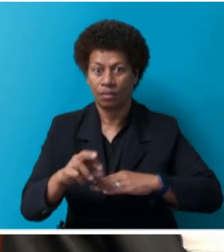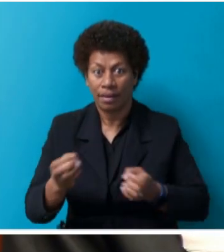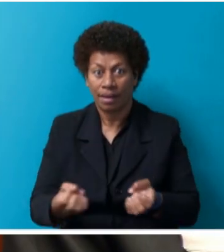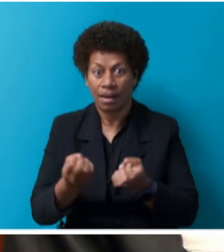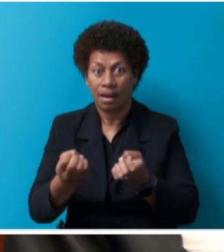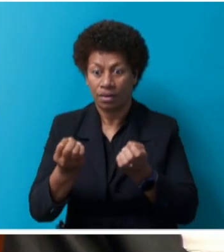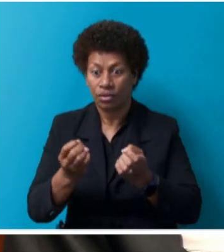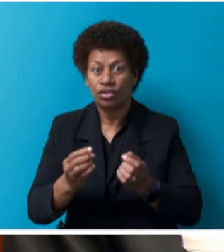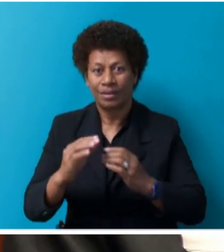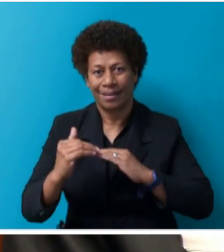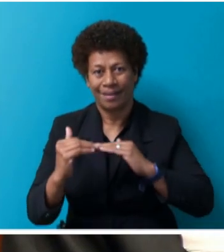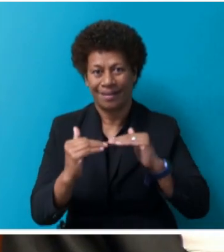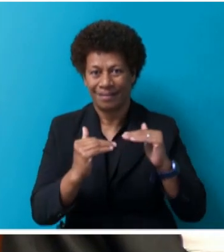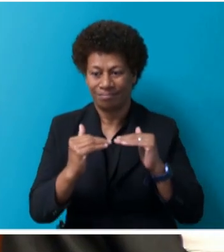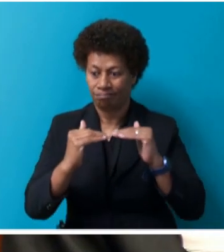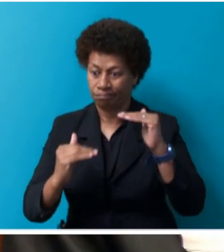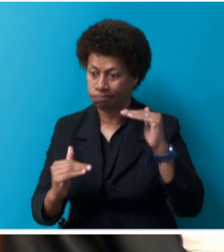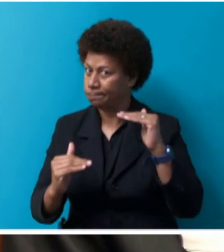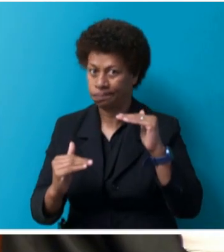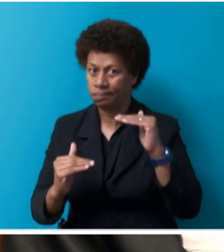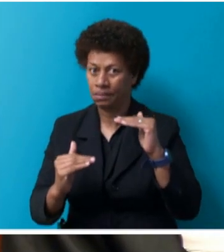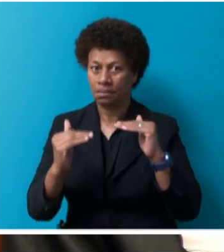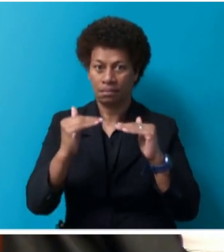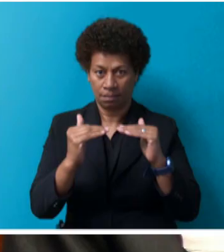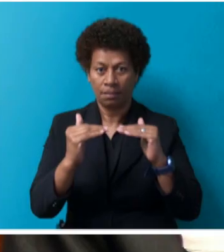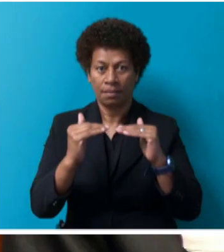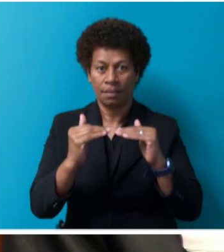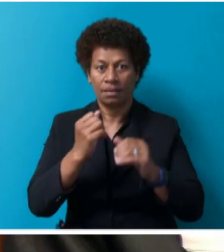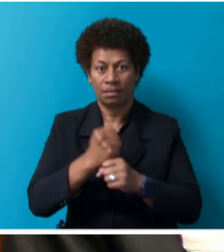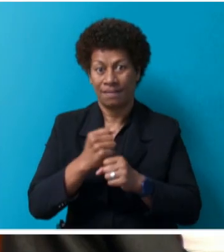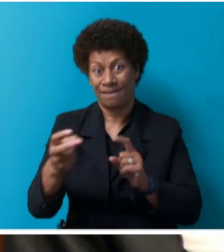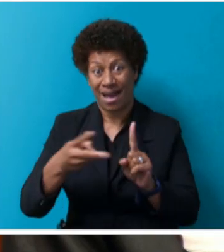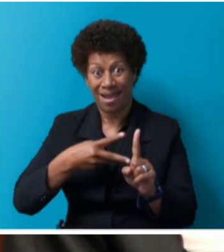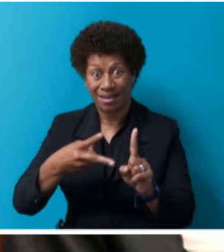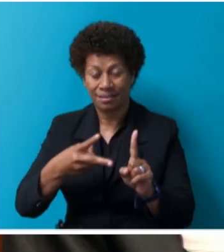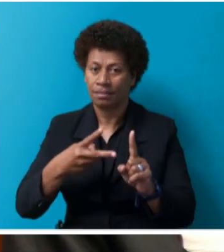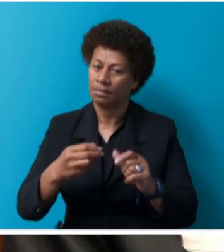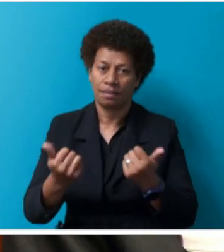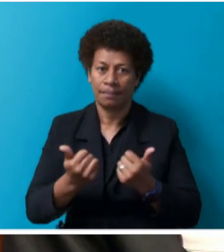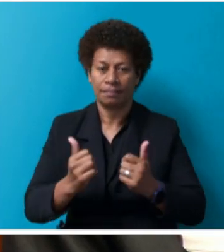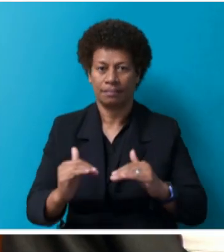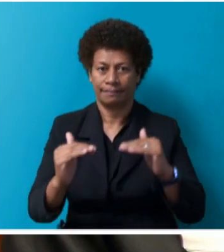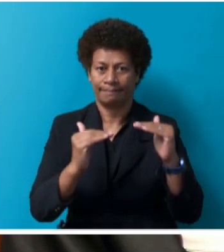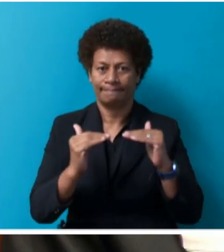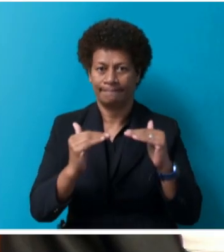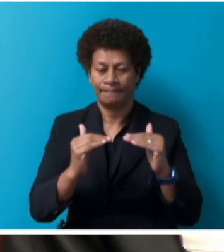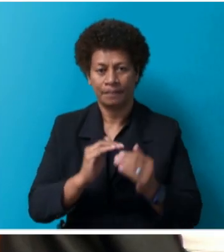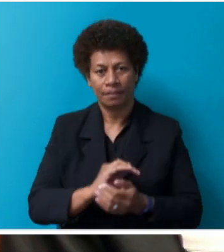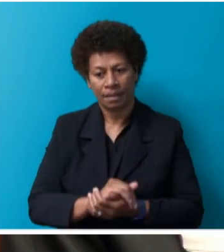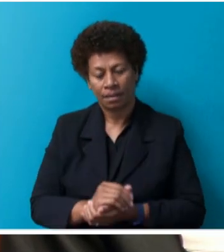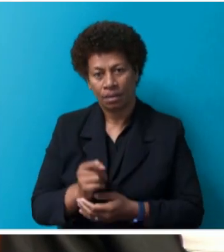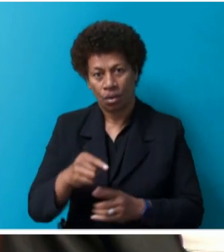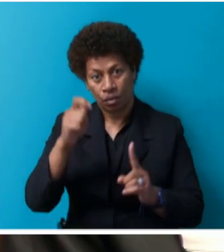systematic inequalities, protect fundamental rights, and address gender-based violence. It sets out specific targets